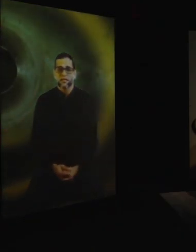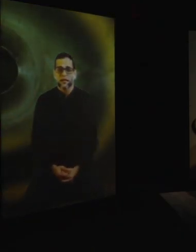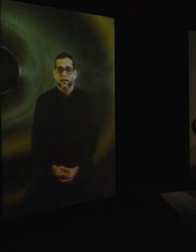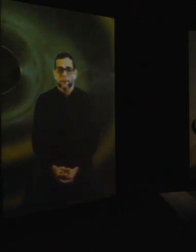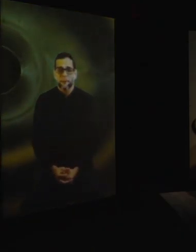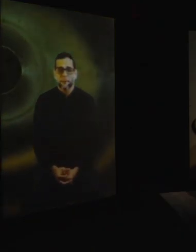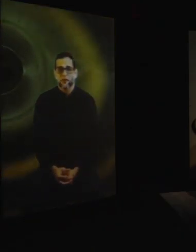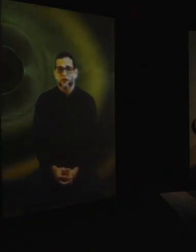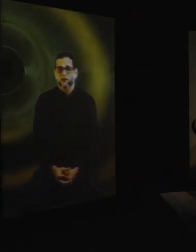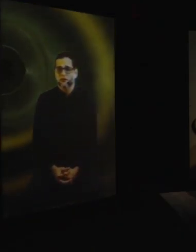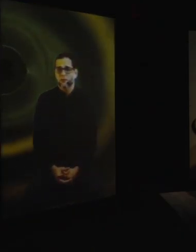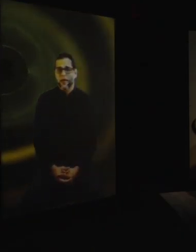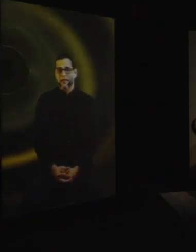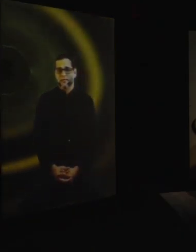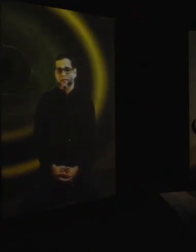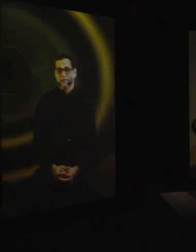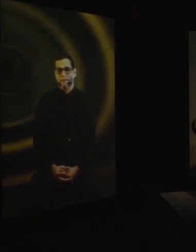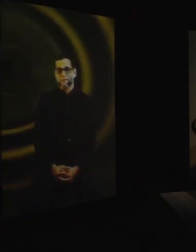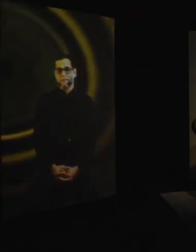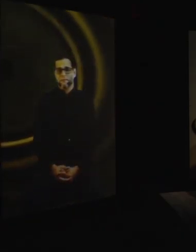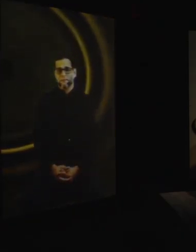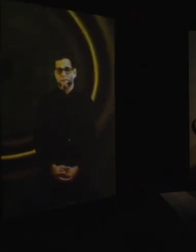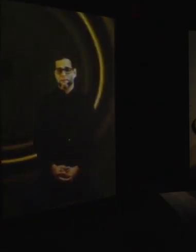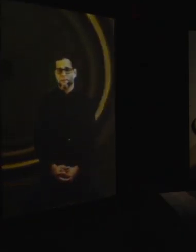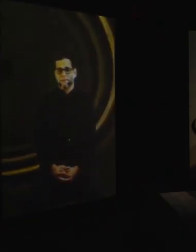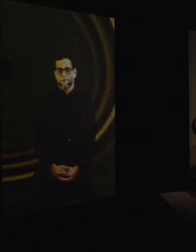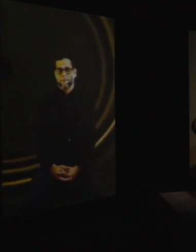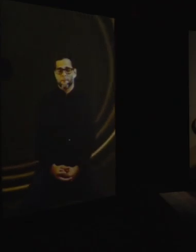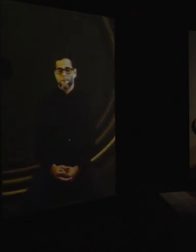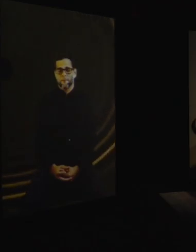Jessica, she too passed.